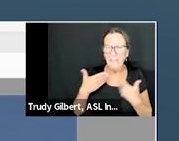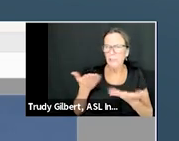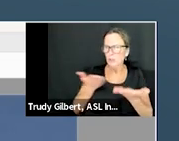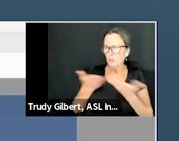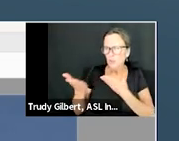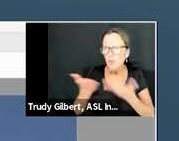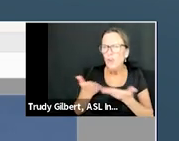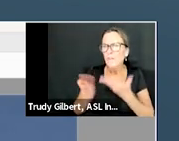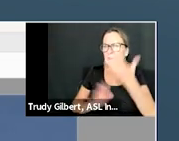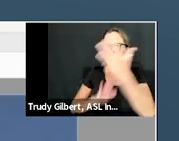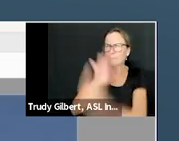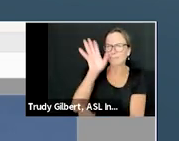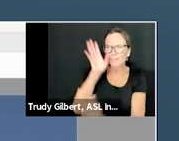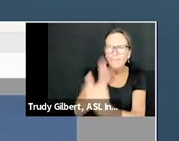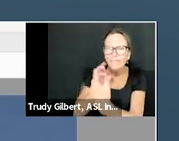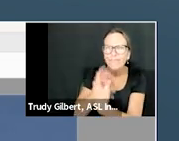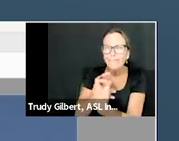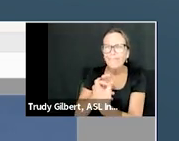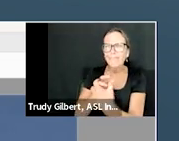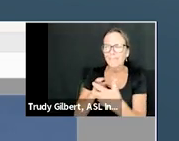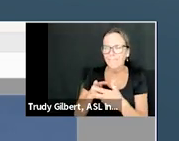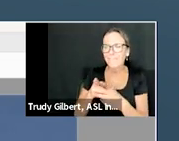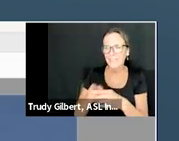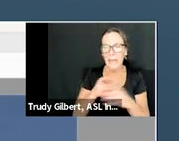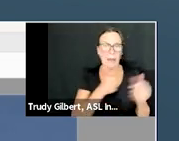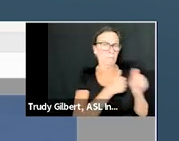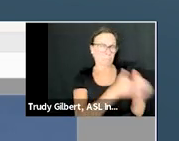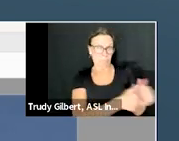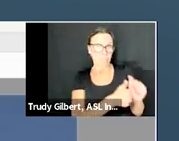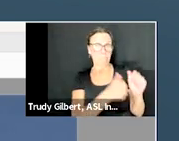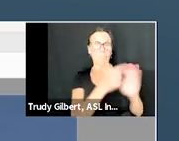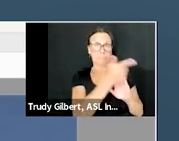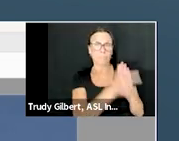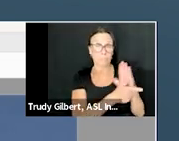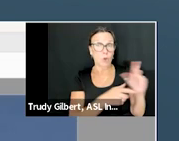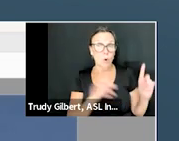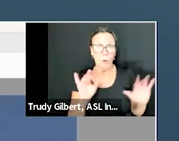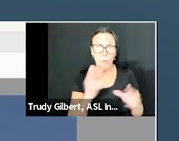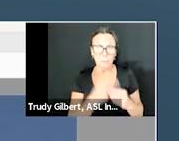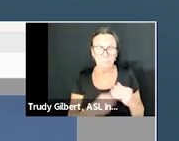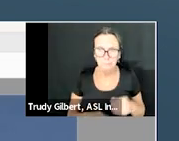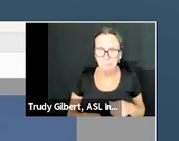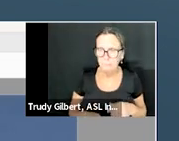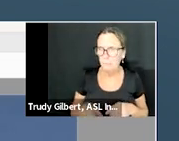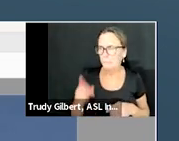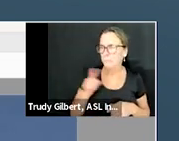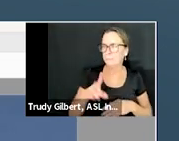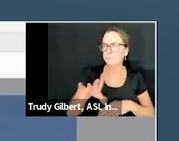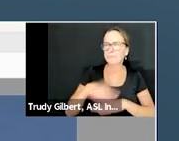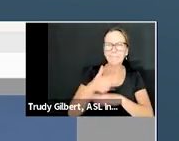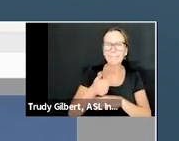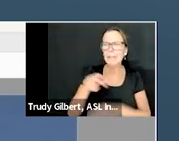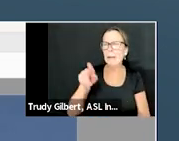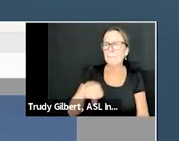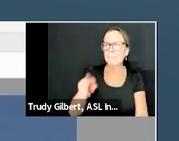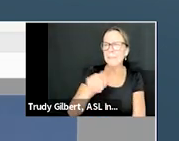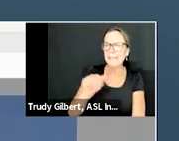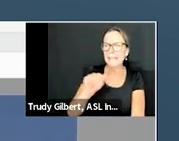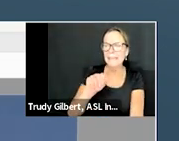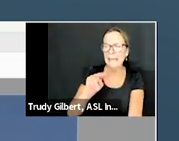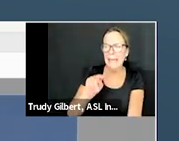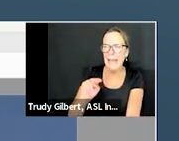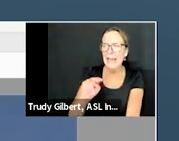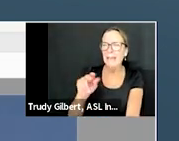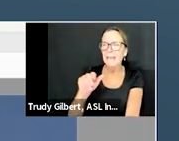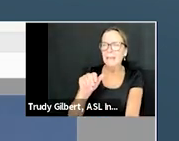way which was compliant with the law. And so they created the PNA system